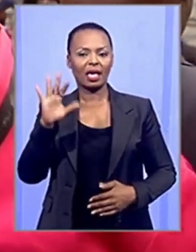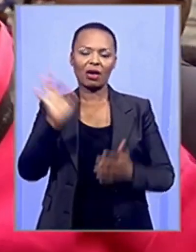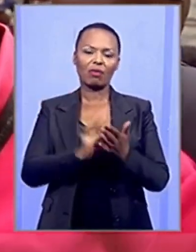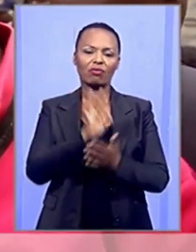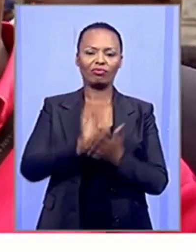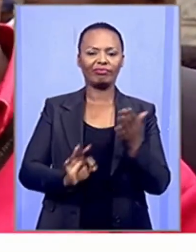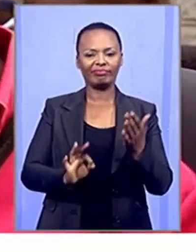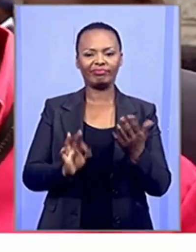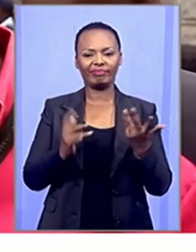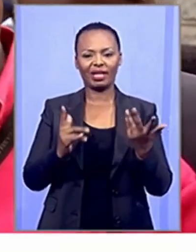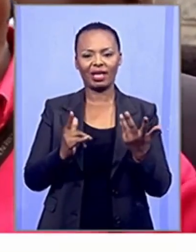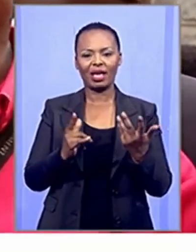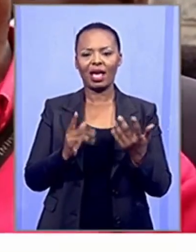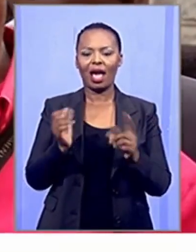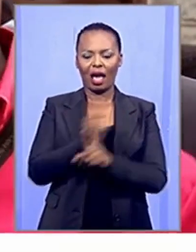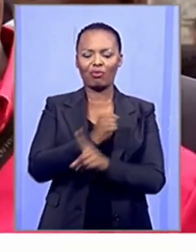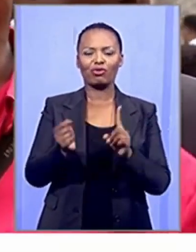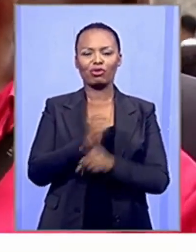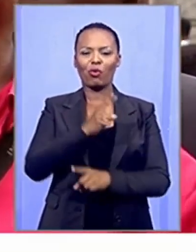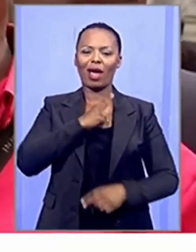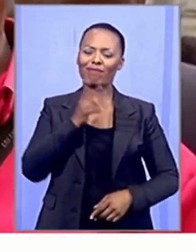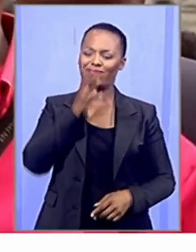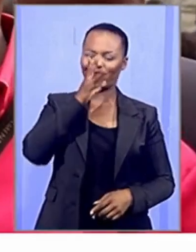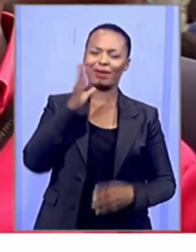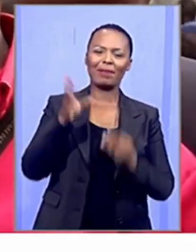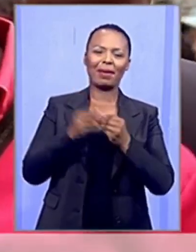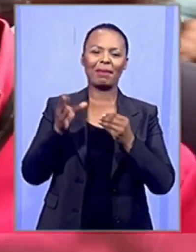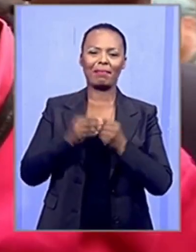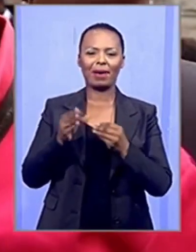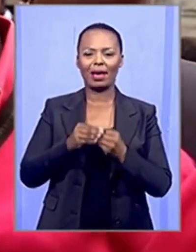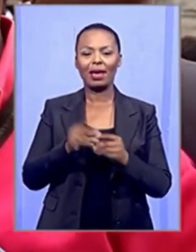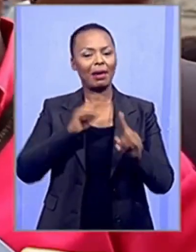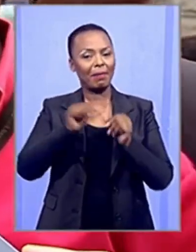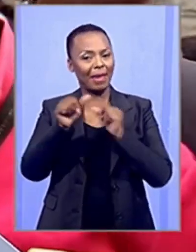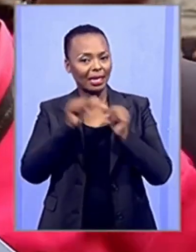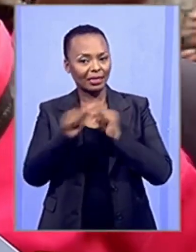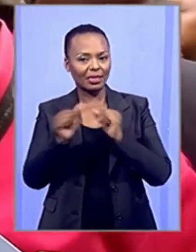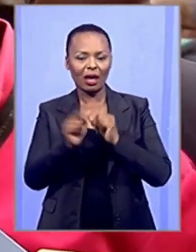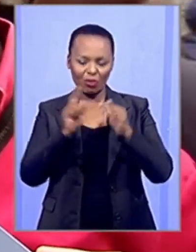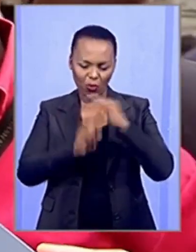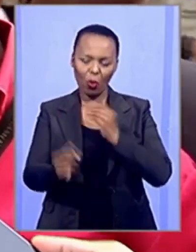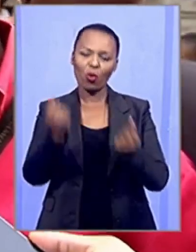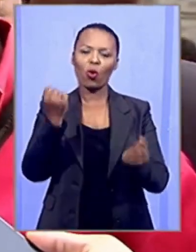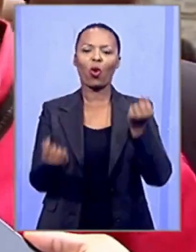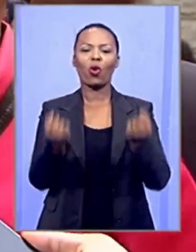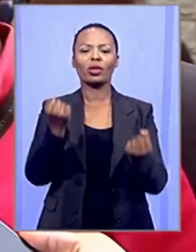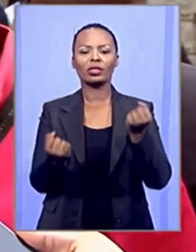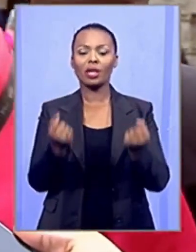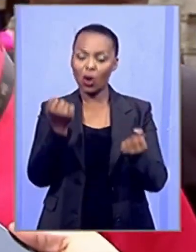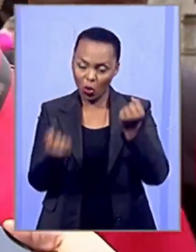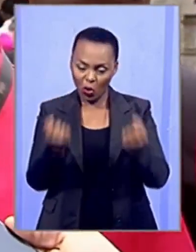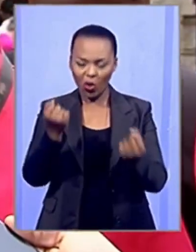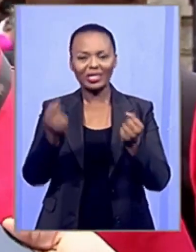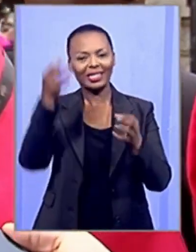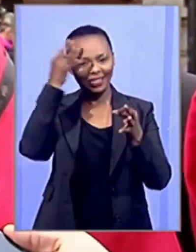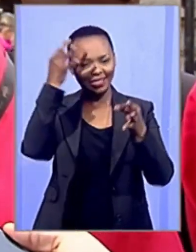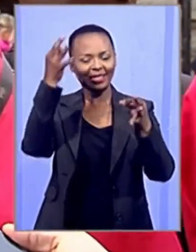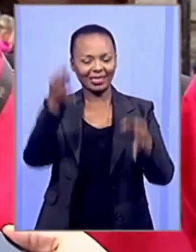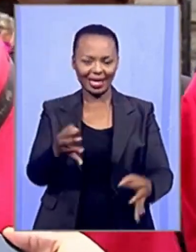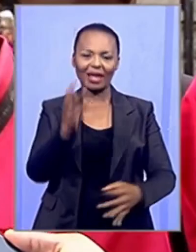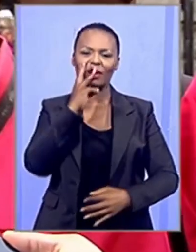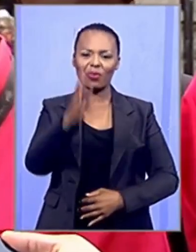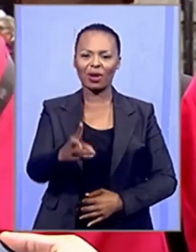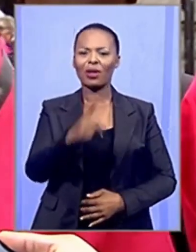majority. We need an independent court of law to come to a determination. What was the point